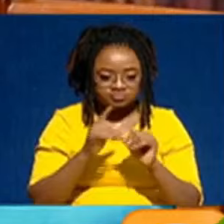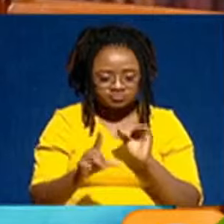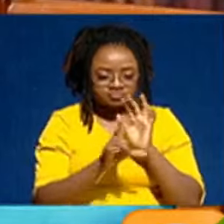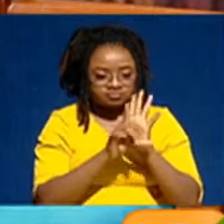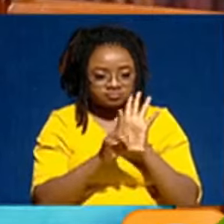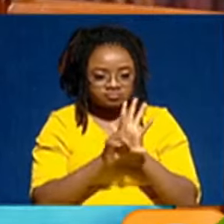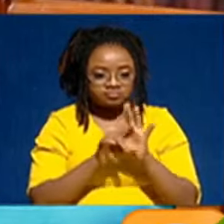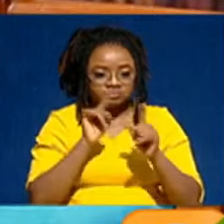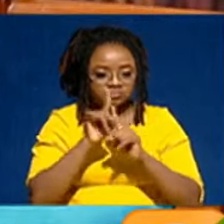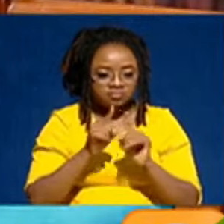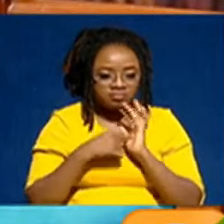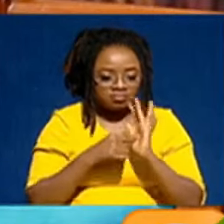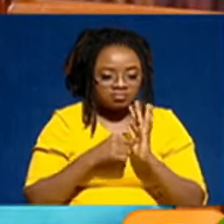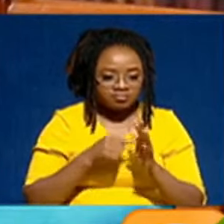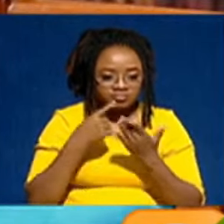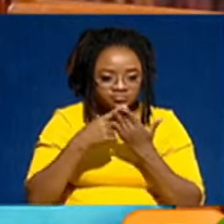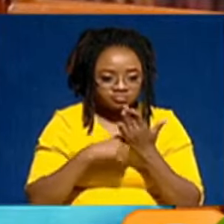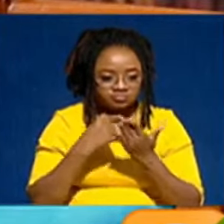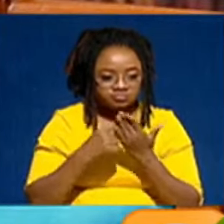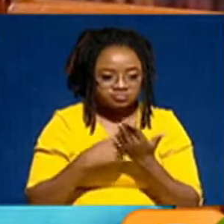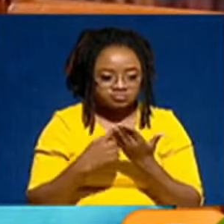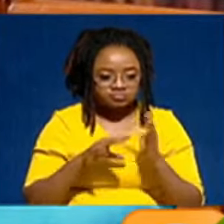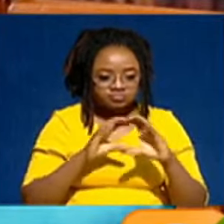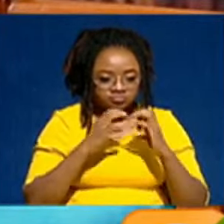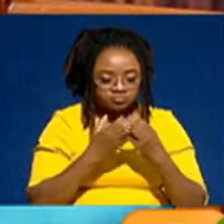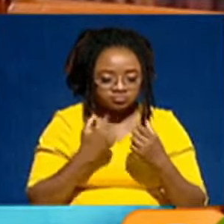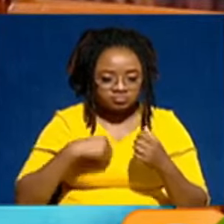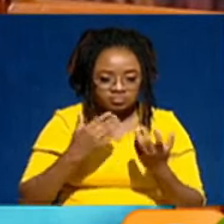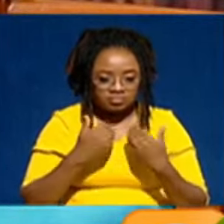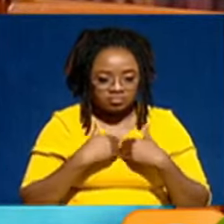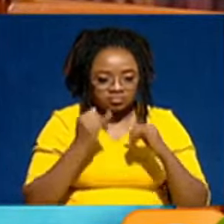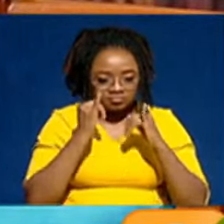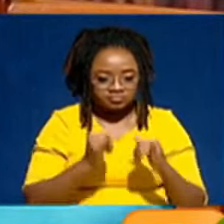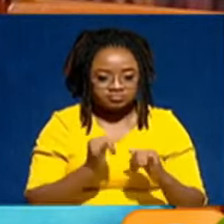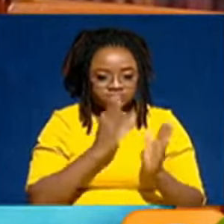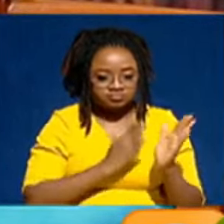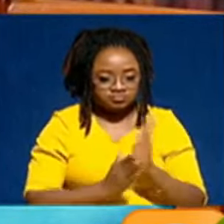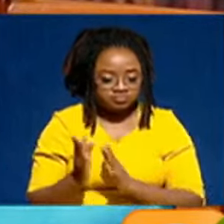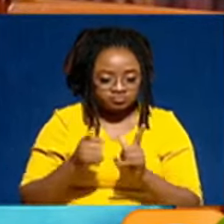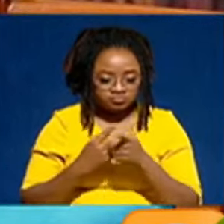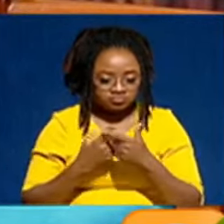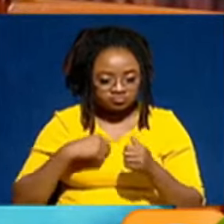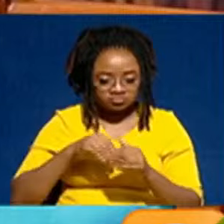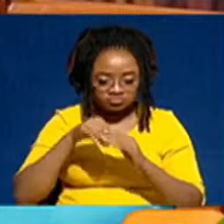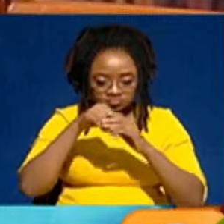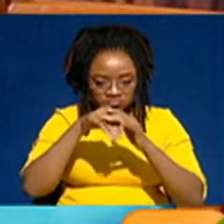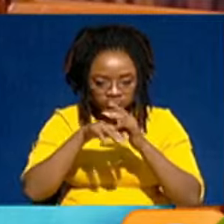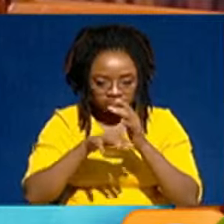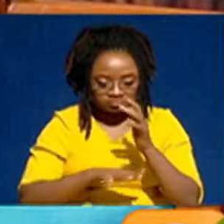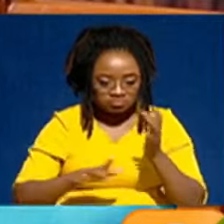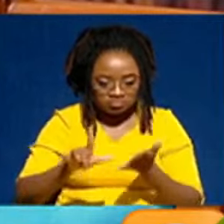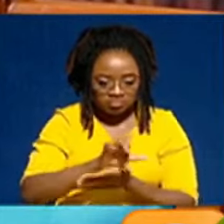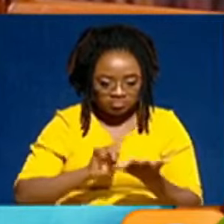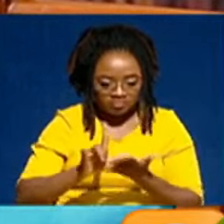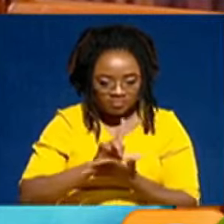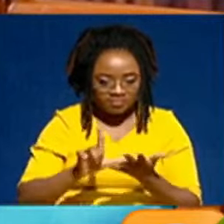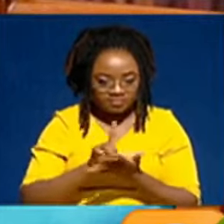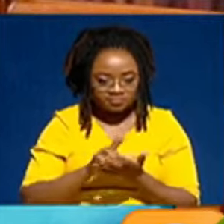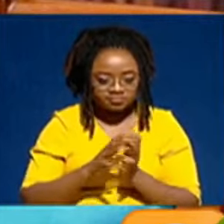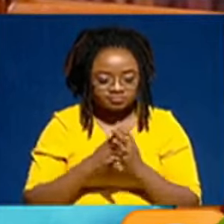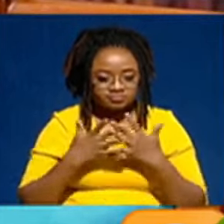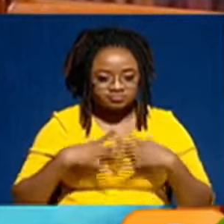to do with plans and so on and so forth. We have the new plan, which needs to cascade to the local physical development plans, or you know,